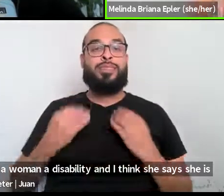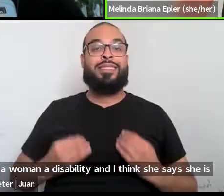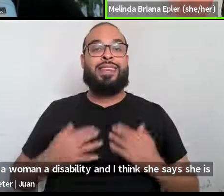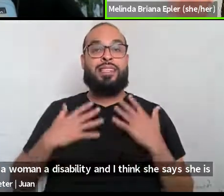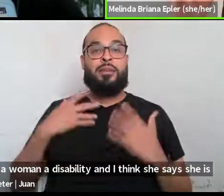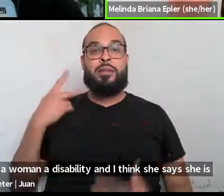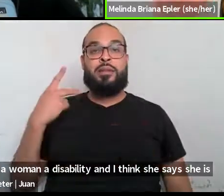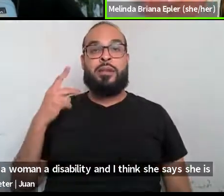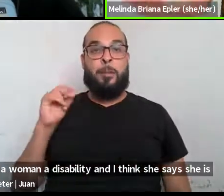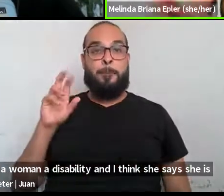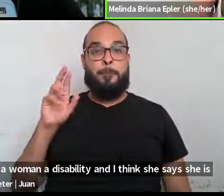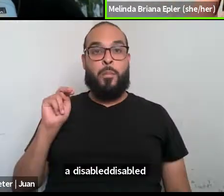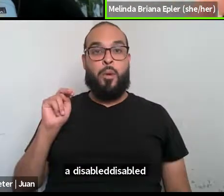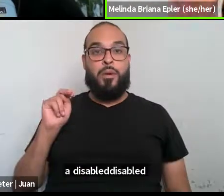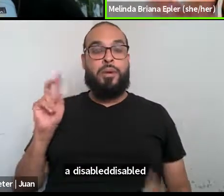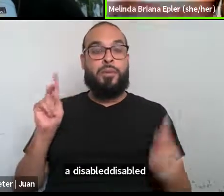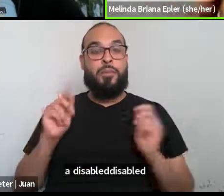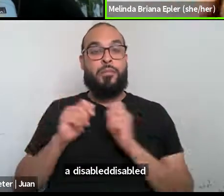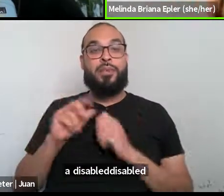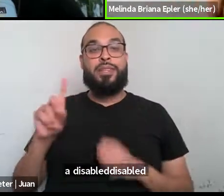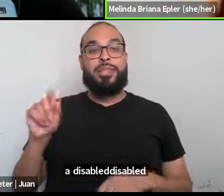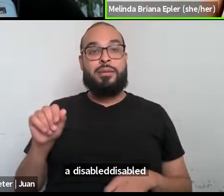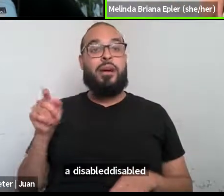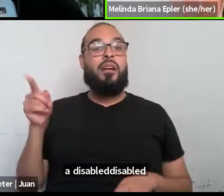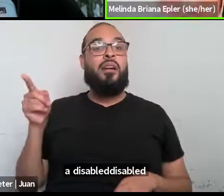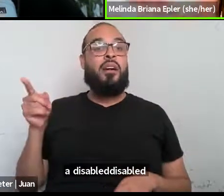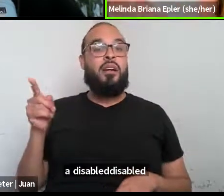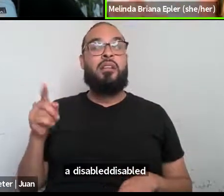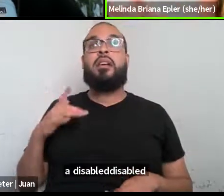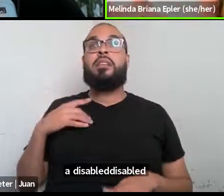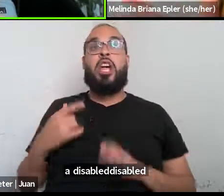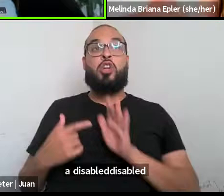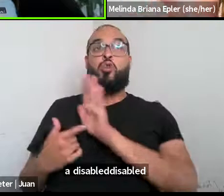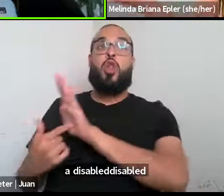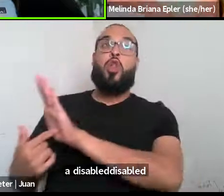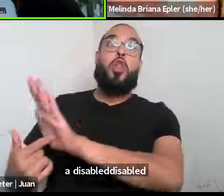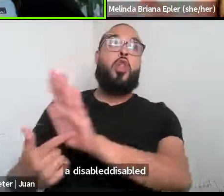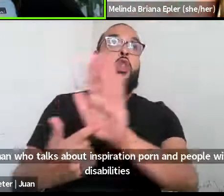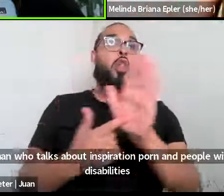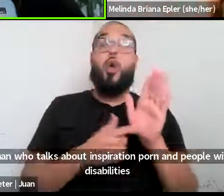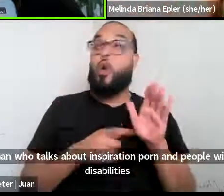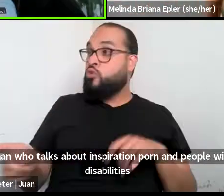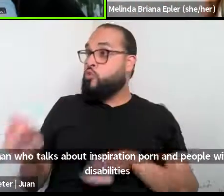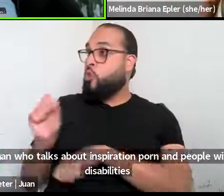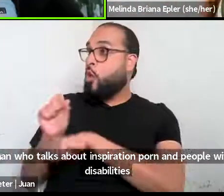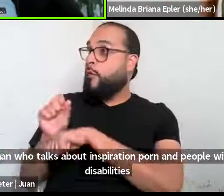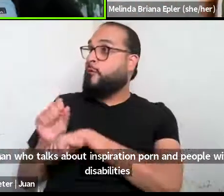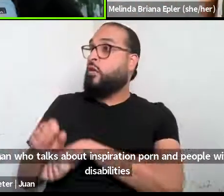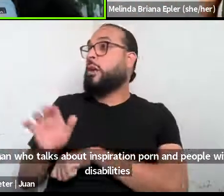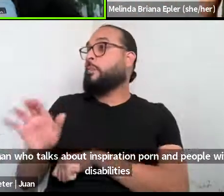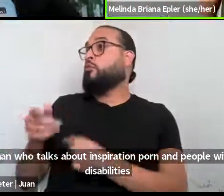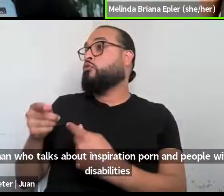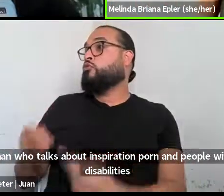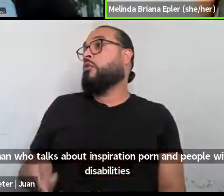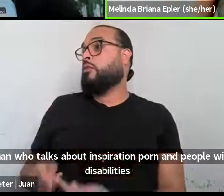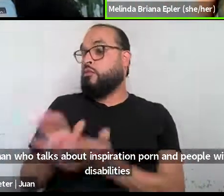disabilities are often used as inspiration. Oh, you've overcome this to Mhm. be who you are now. And rather